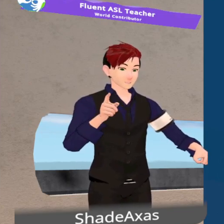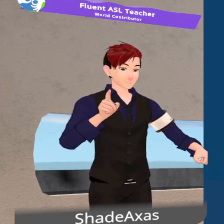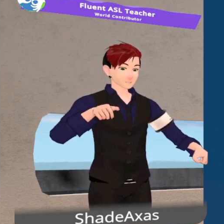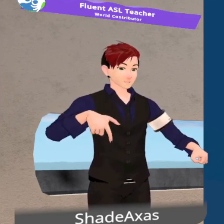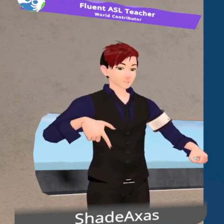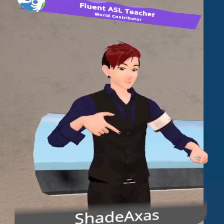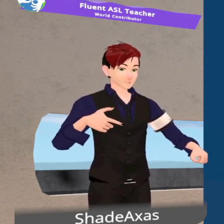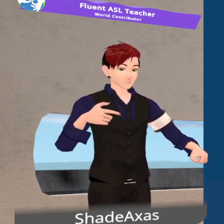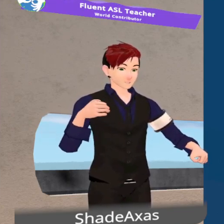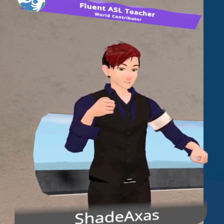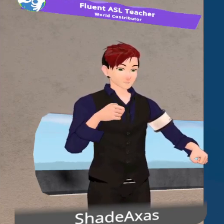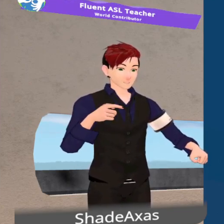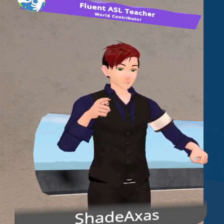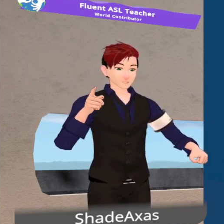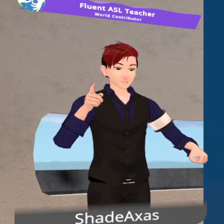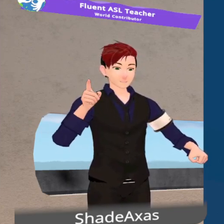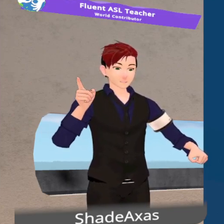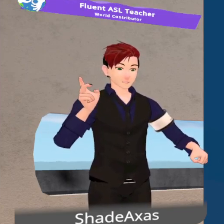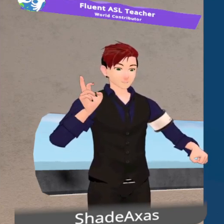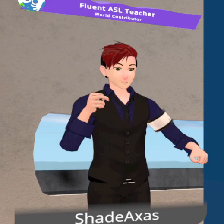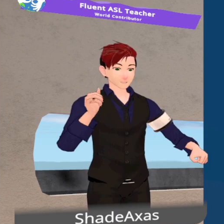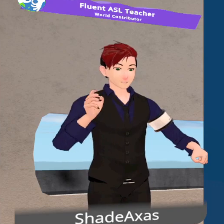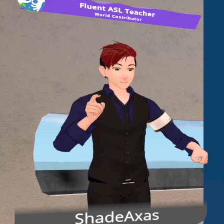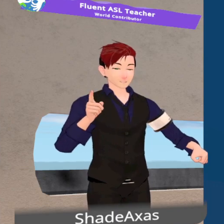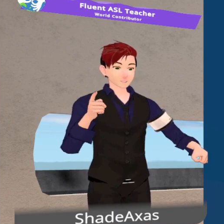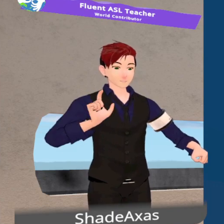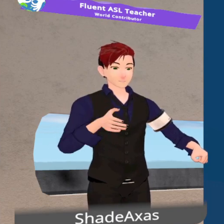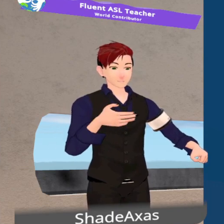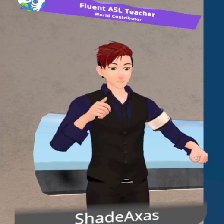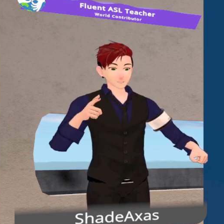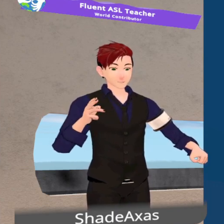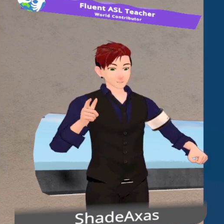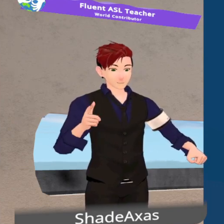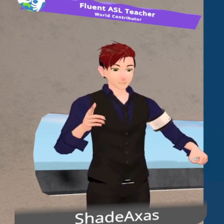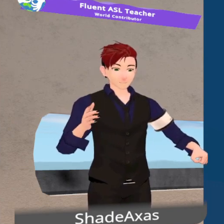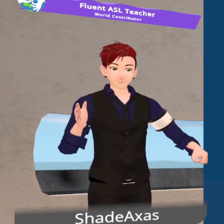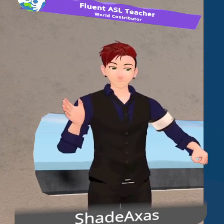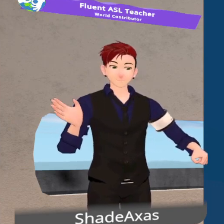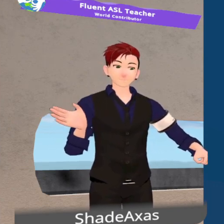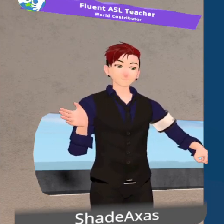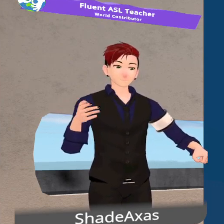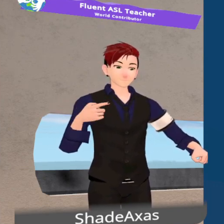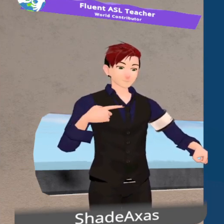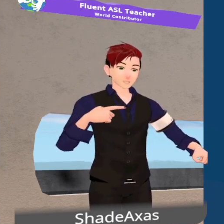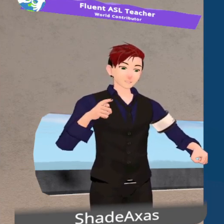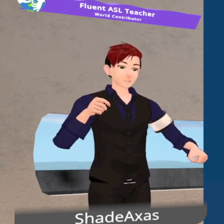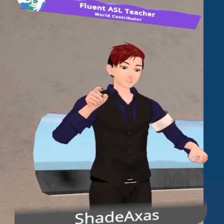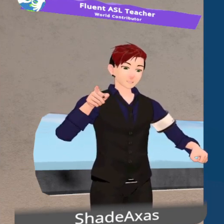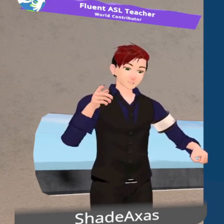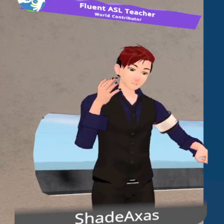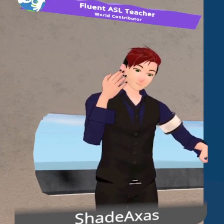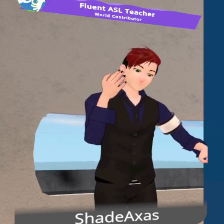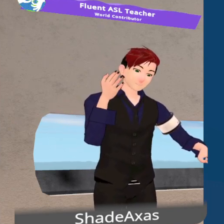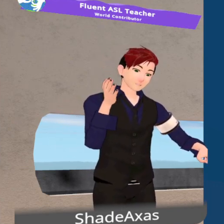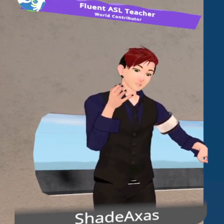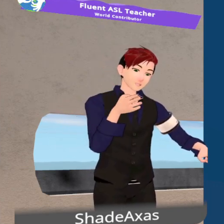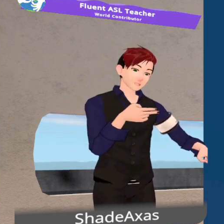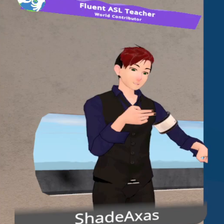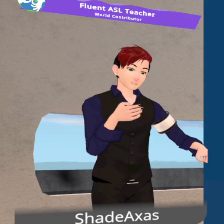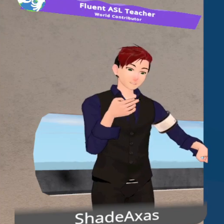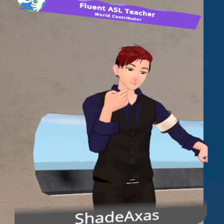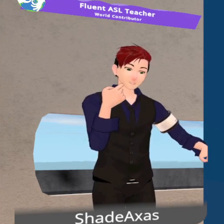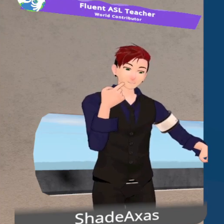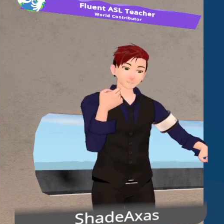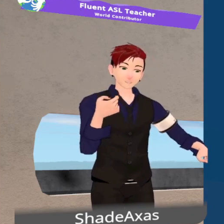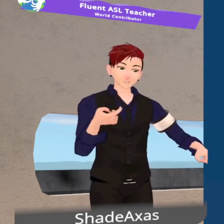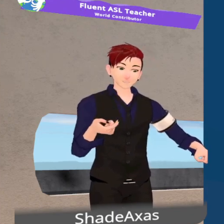taken place in DMs between some of the VRChat devs and some of our admins. I'm not in that group, so I